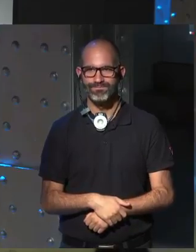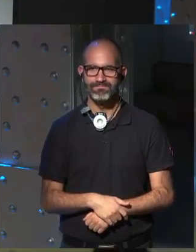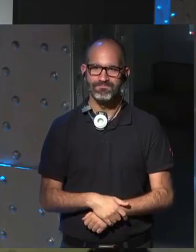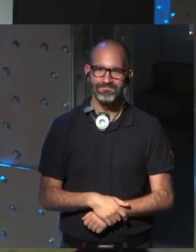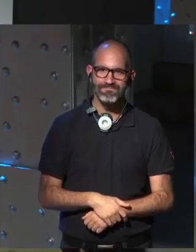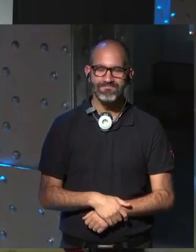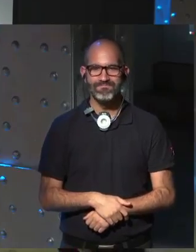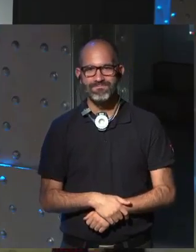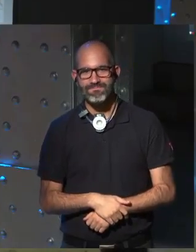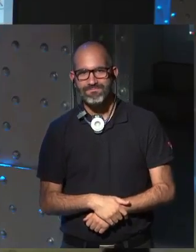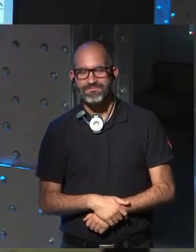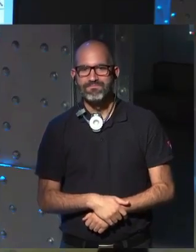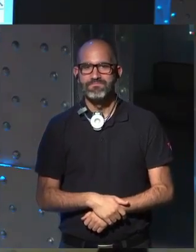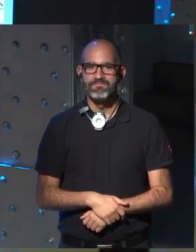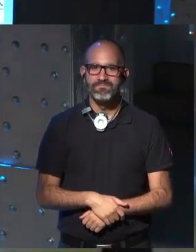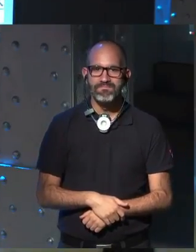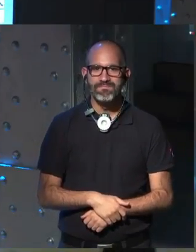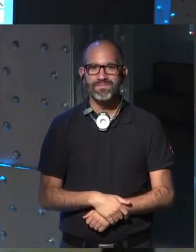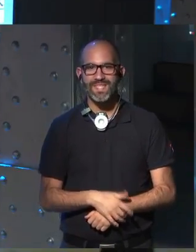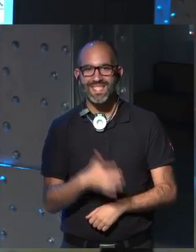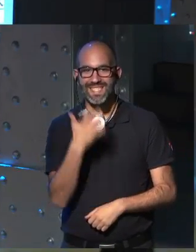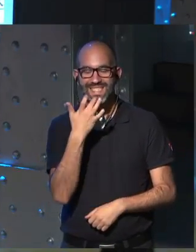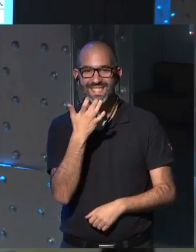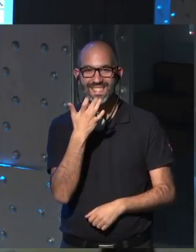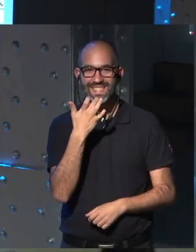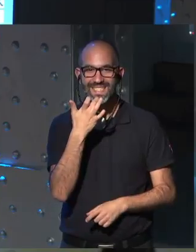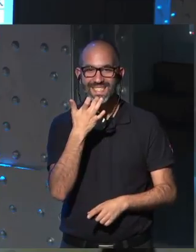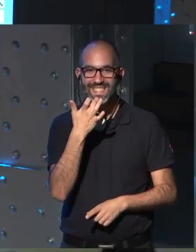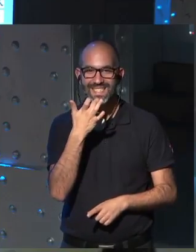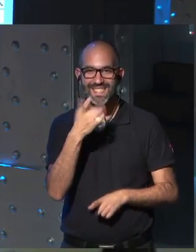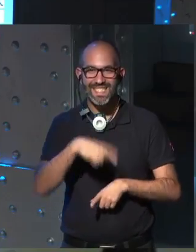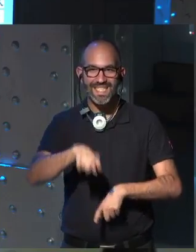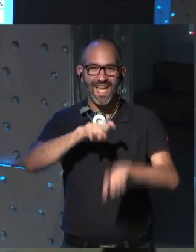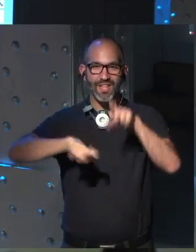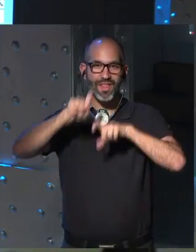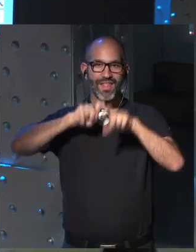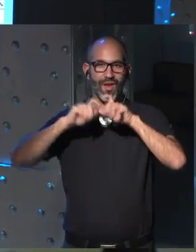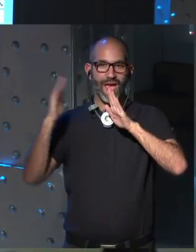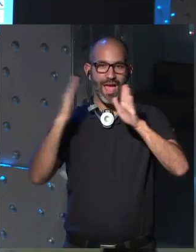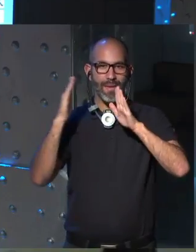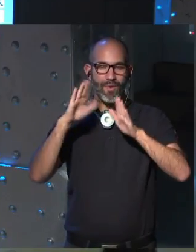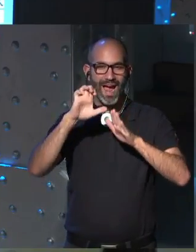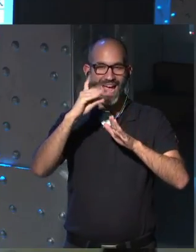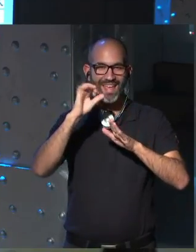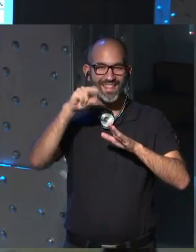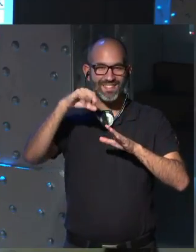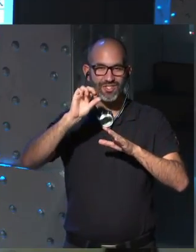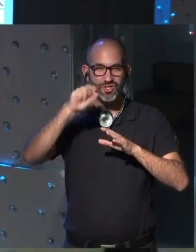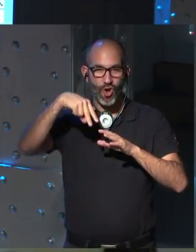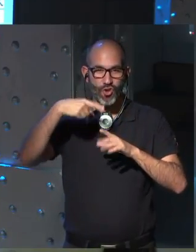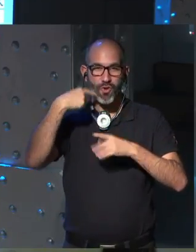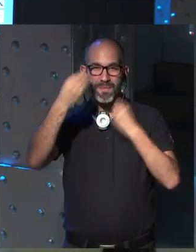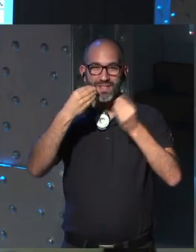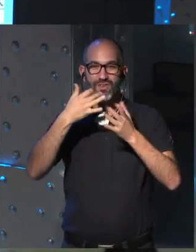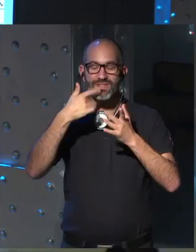I think if Edison was brought back from the dead, he would be. I think the sound of the world would just kill him again, because